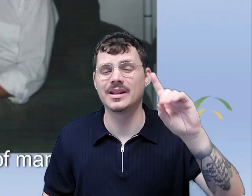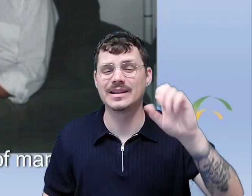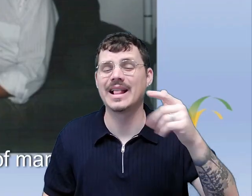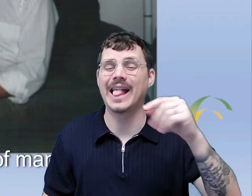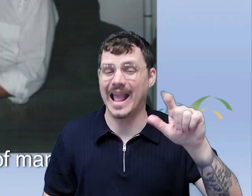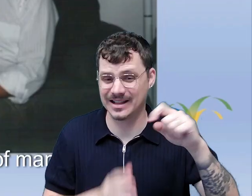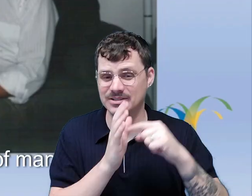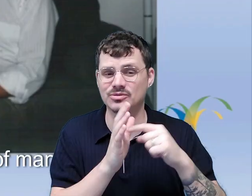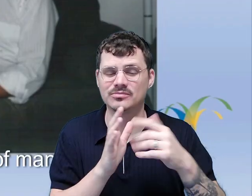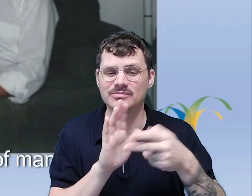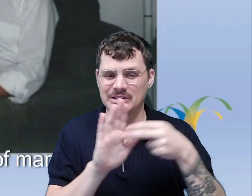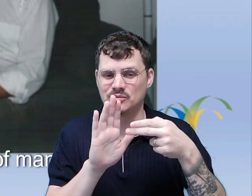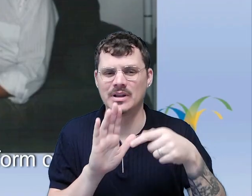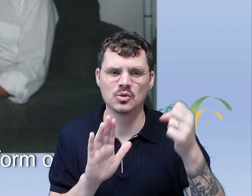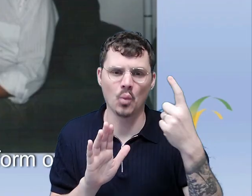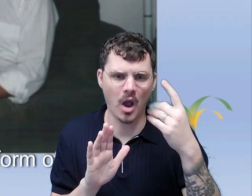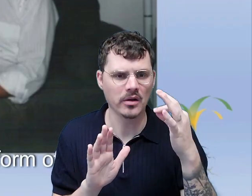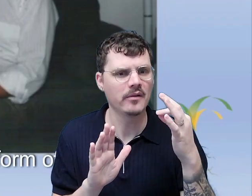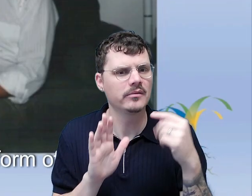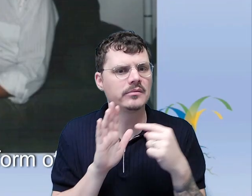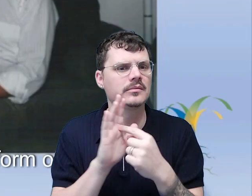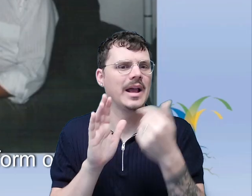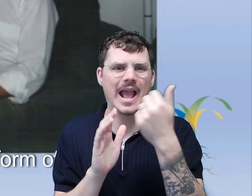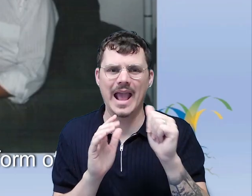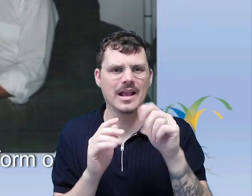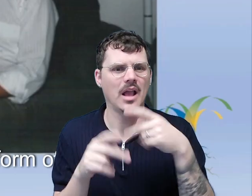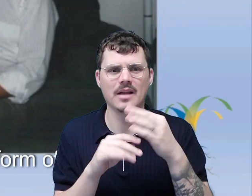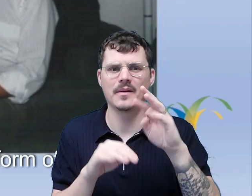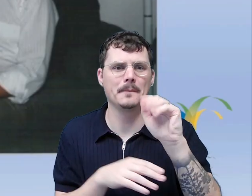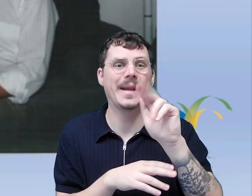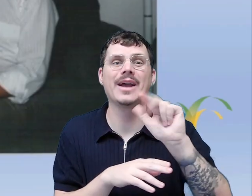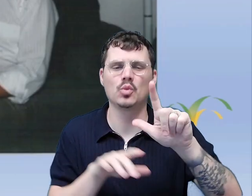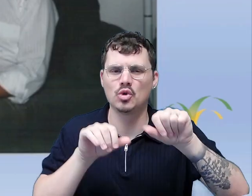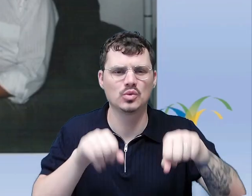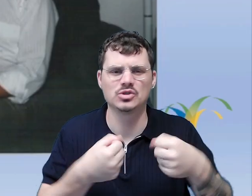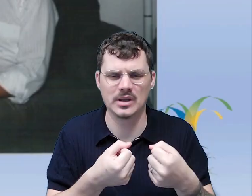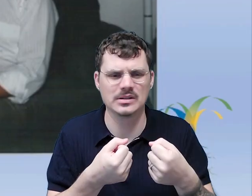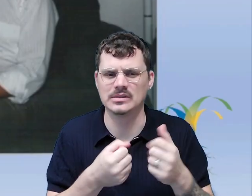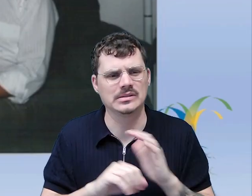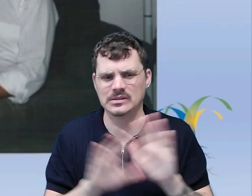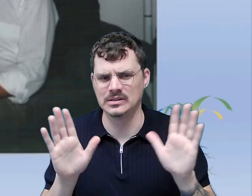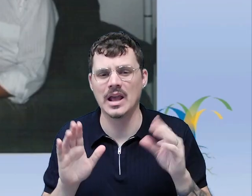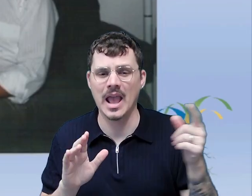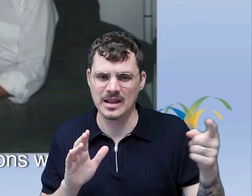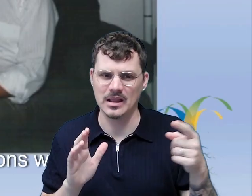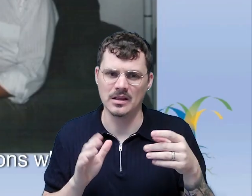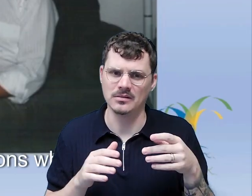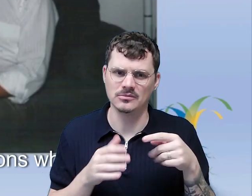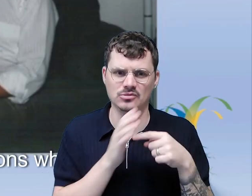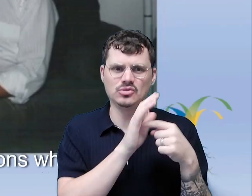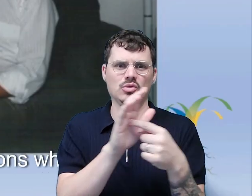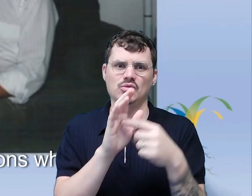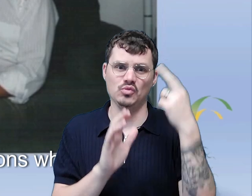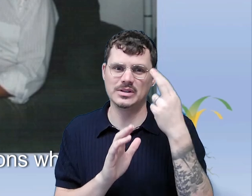Cornelia DeLange syndrome is one of many absolute contraindications to any form of manual restraint, and